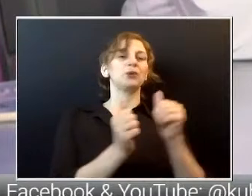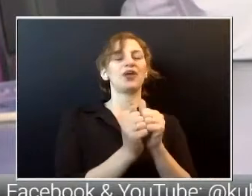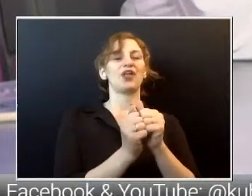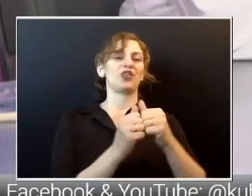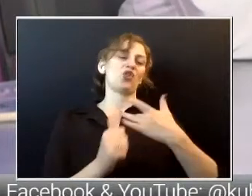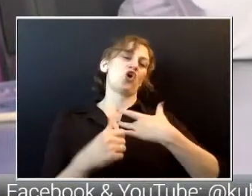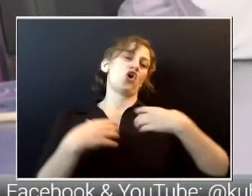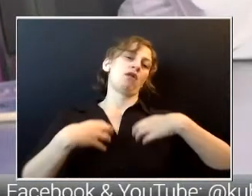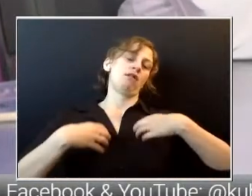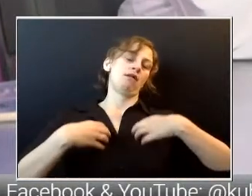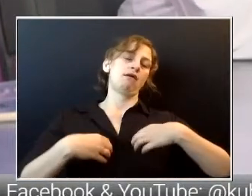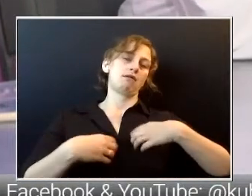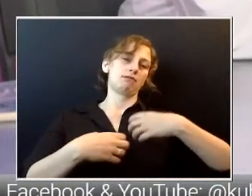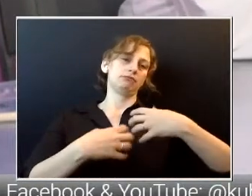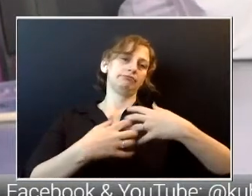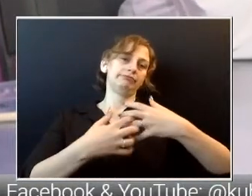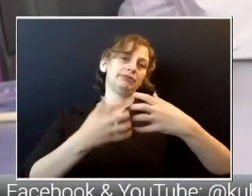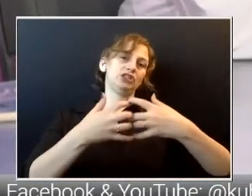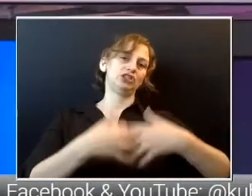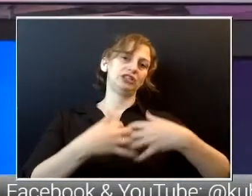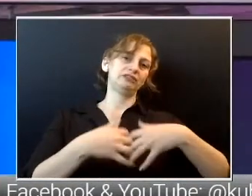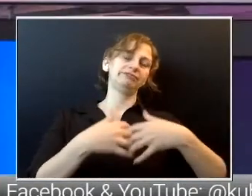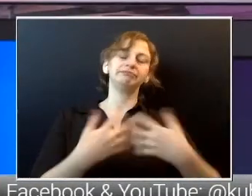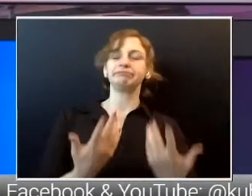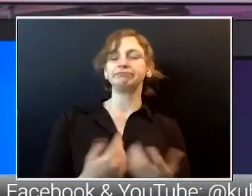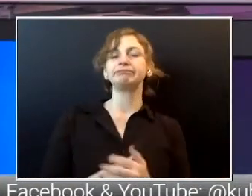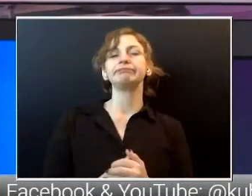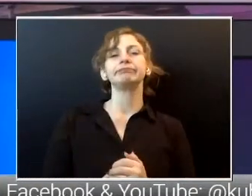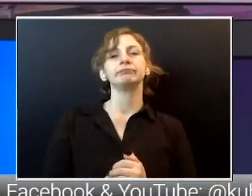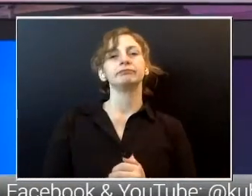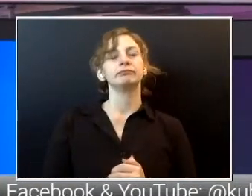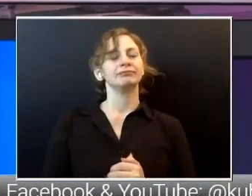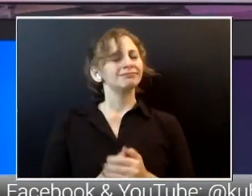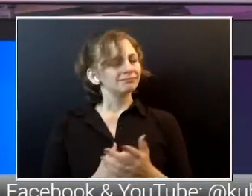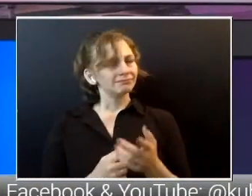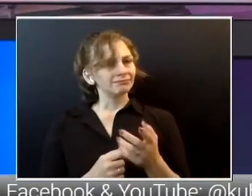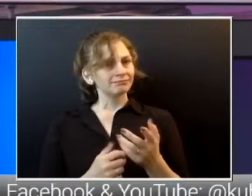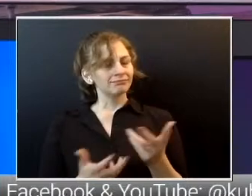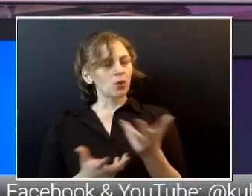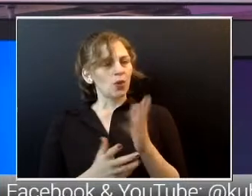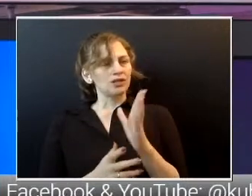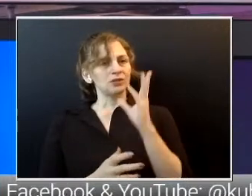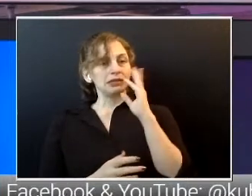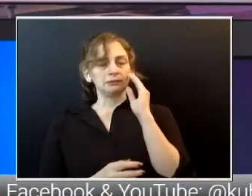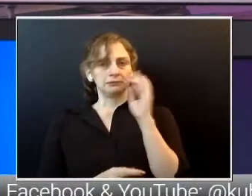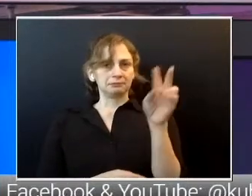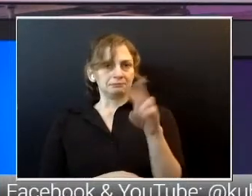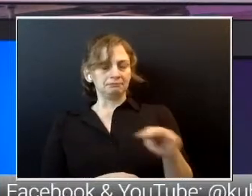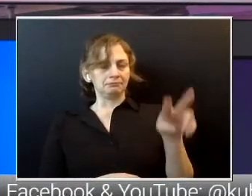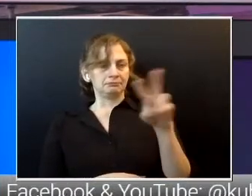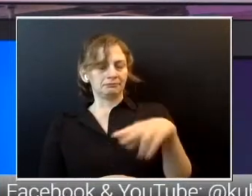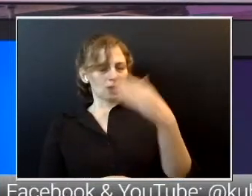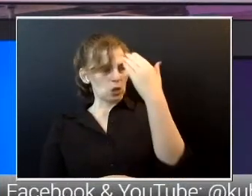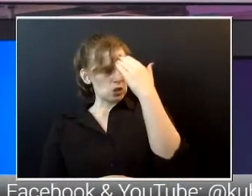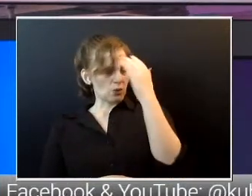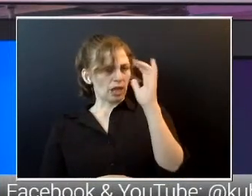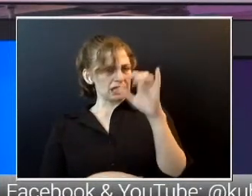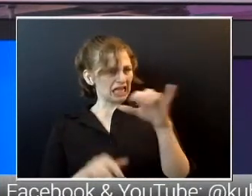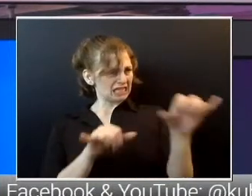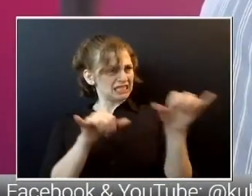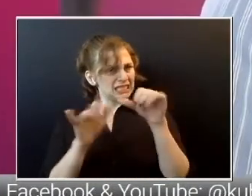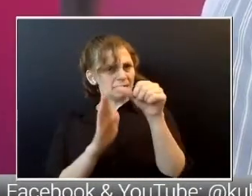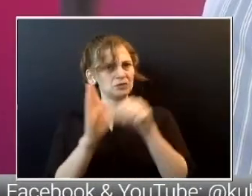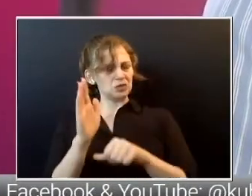perform the surgery. Cynthia, what's it like seeing pictures like this, knowing that this same surgery happened to you?